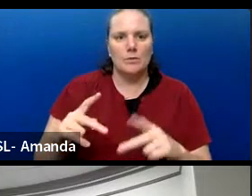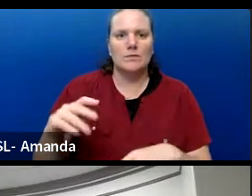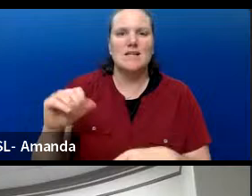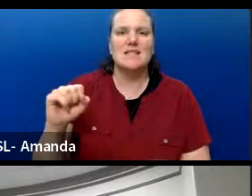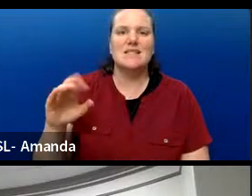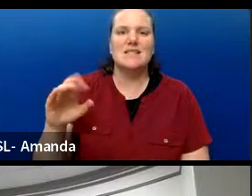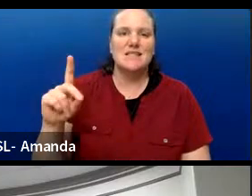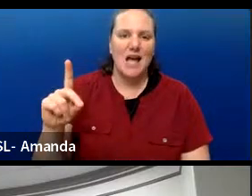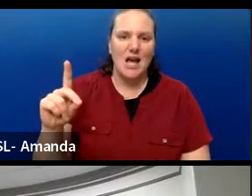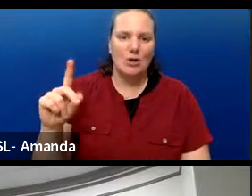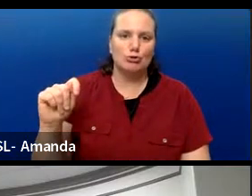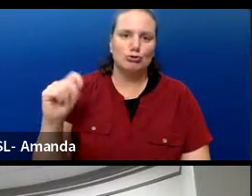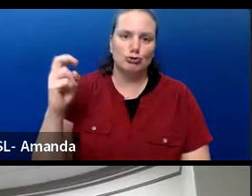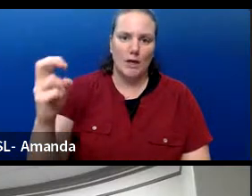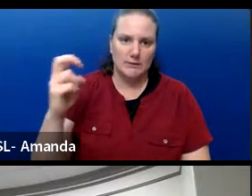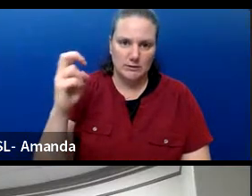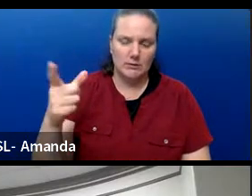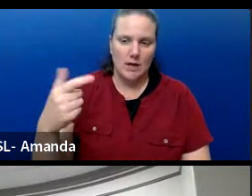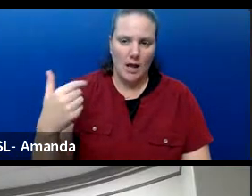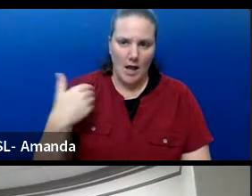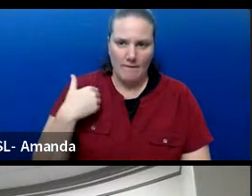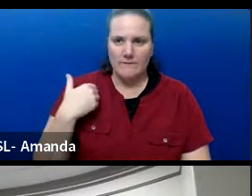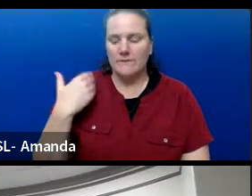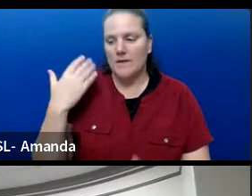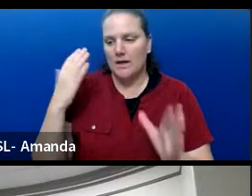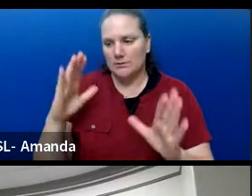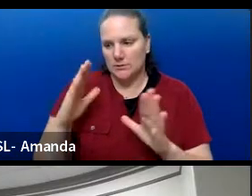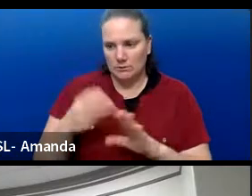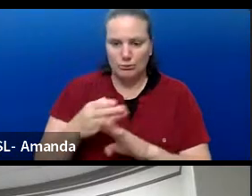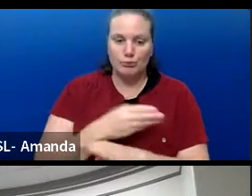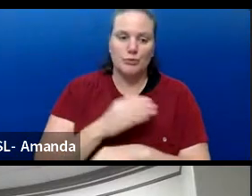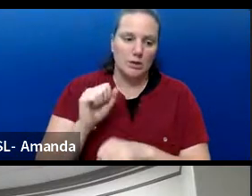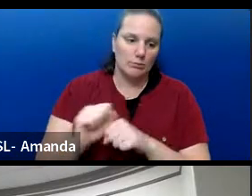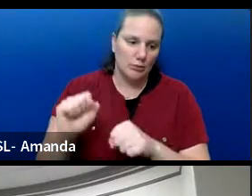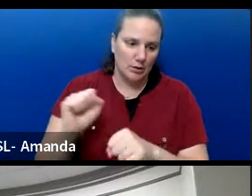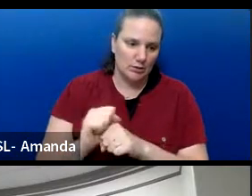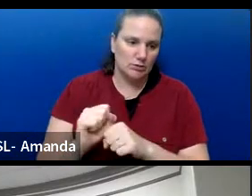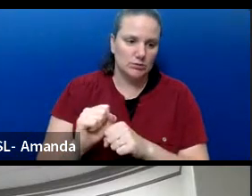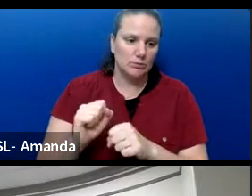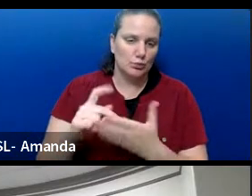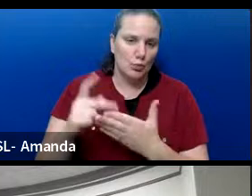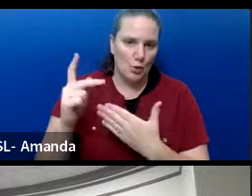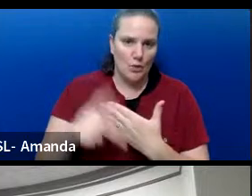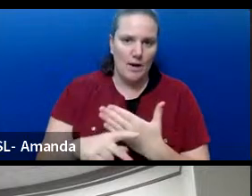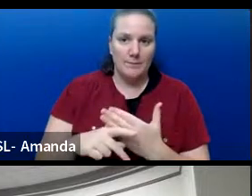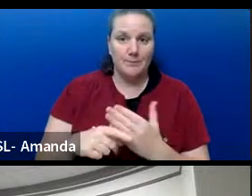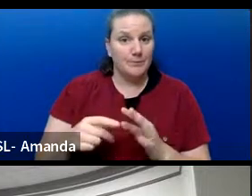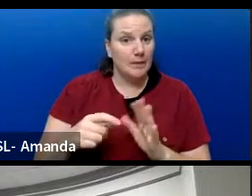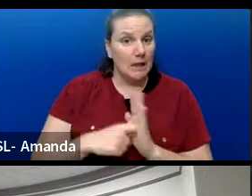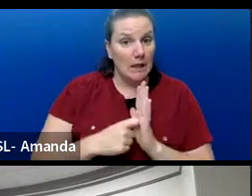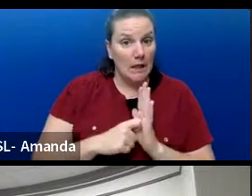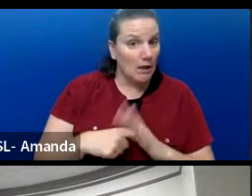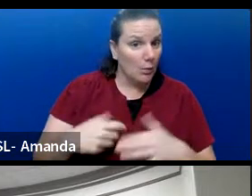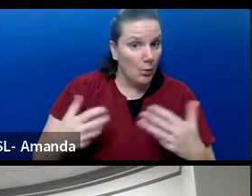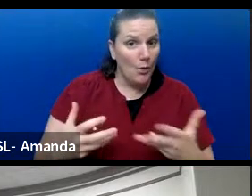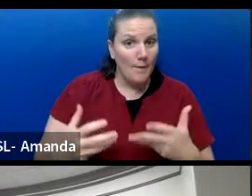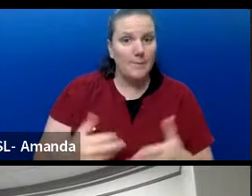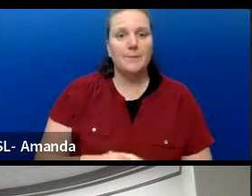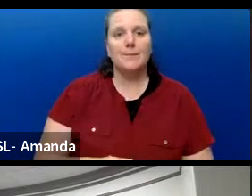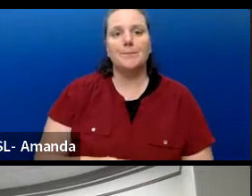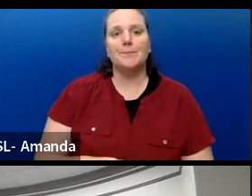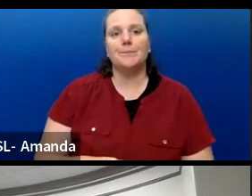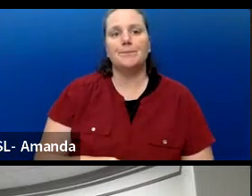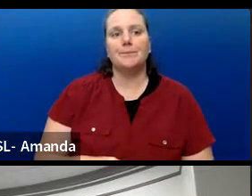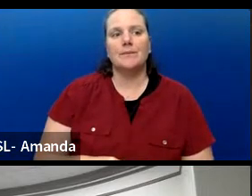Transit who have a excellent pre-apprenticeship program. The key is not